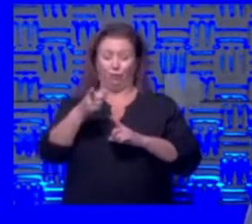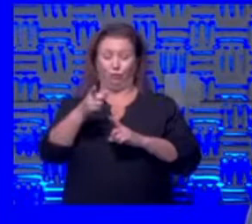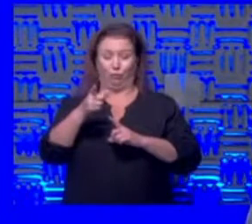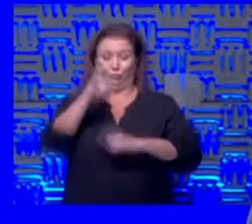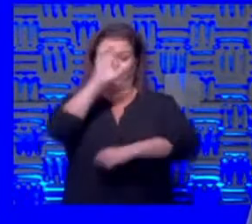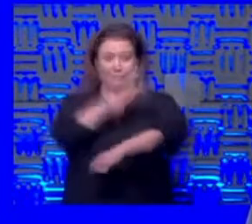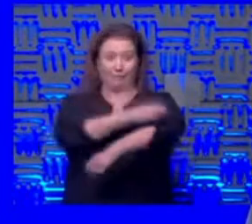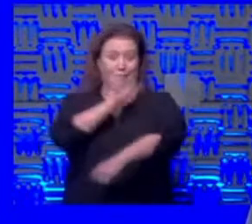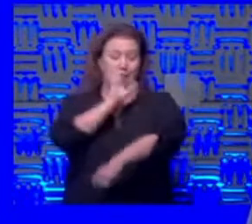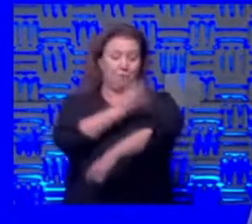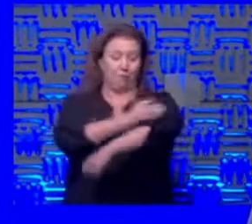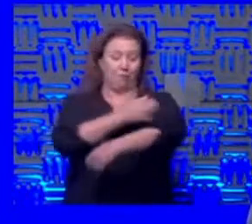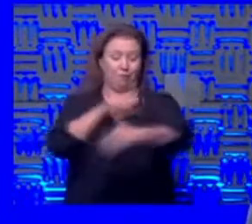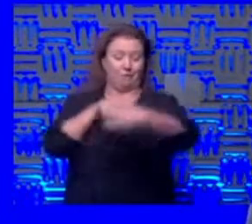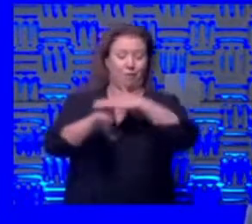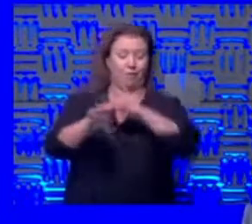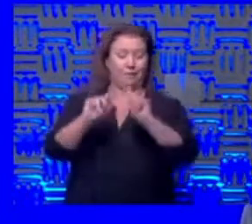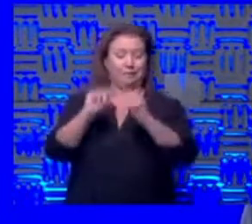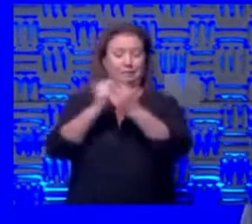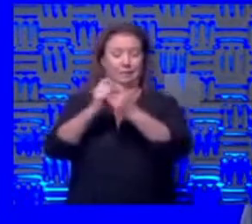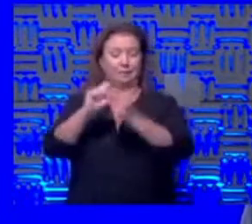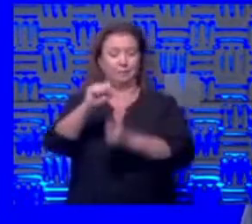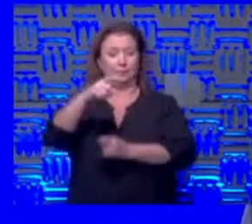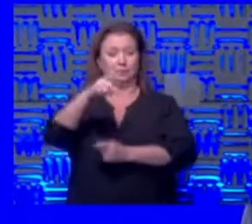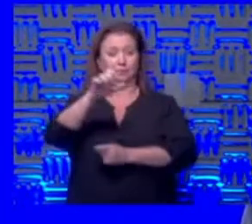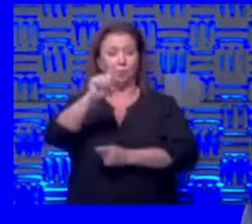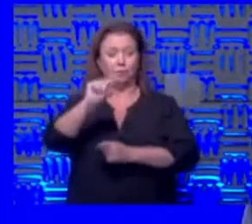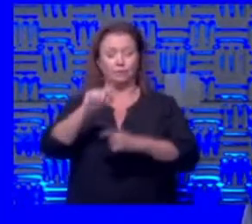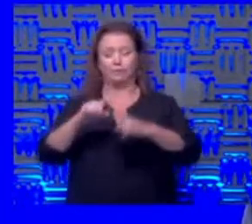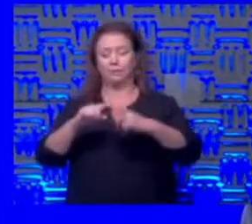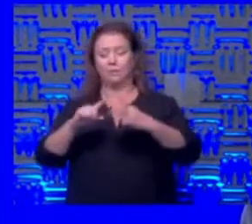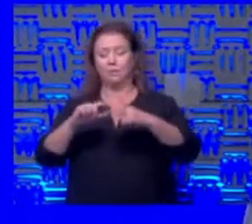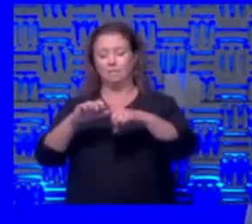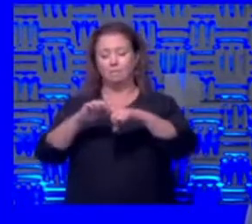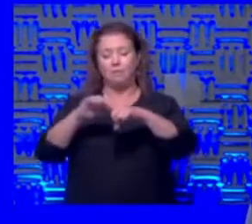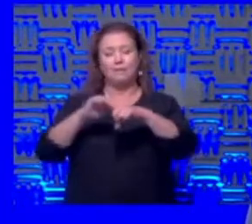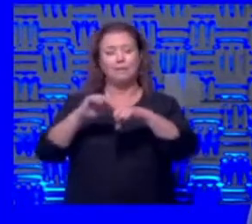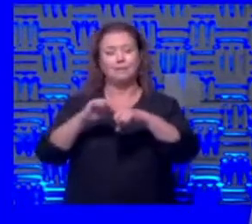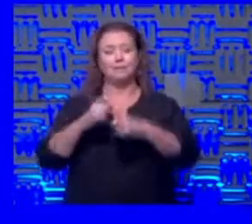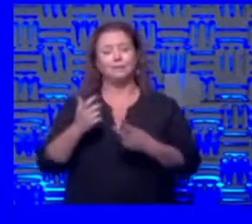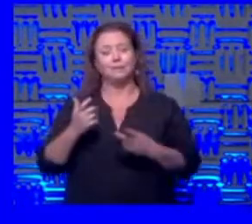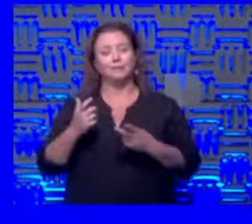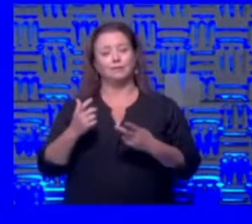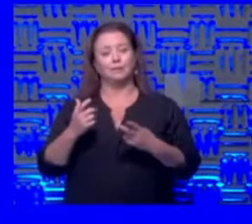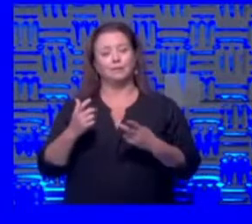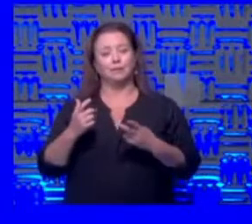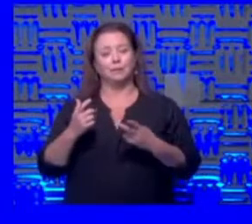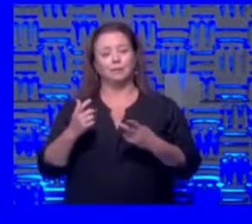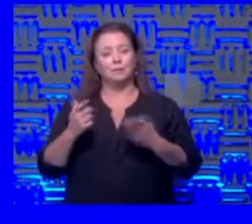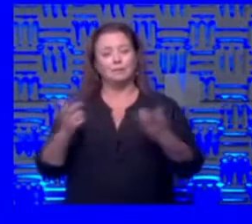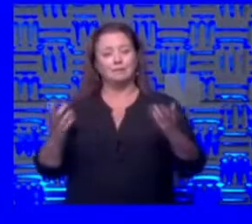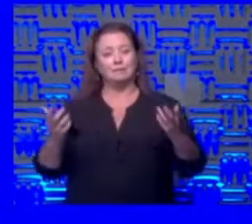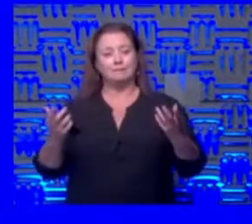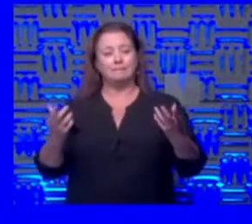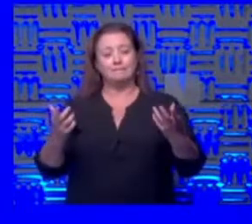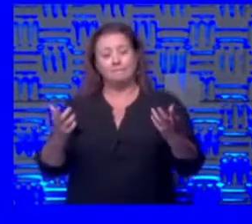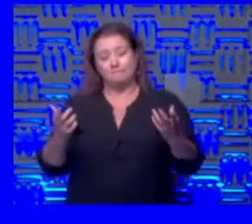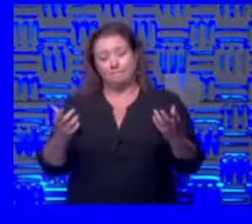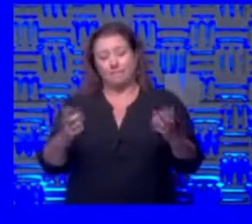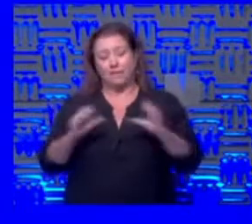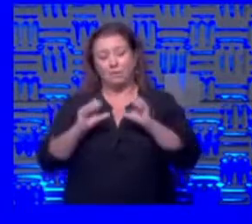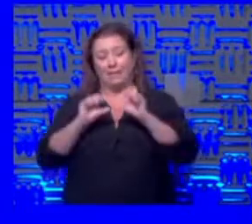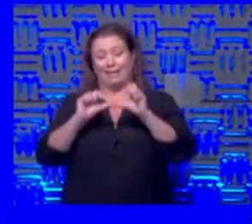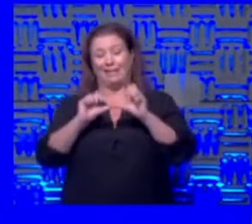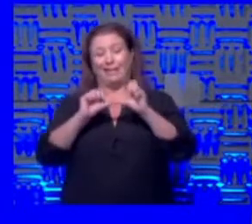having, team sports and get-togethers for practices and things of that nature. So, as we move forward,